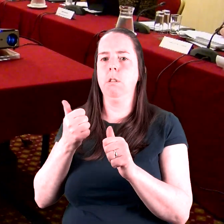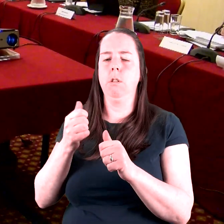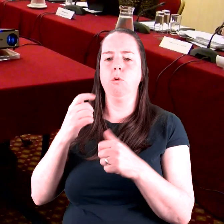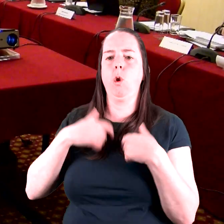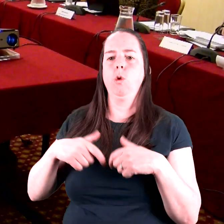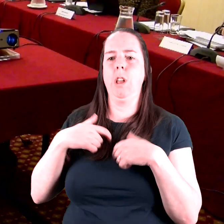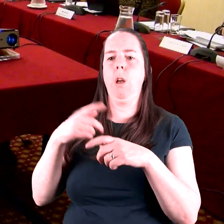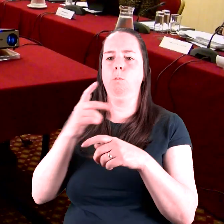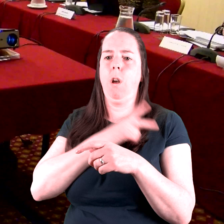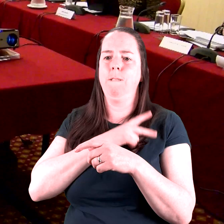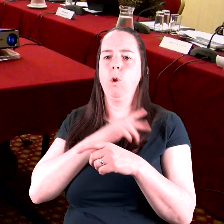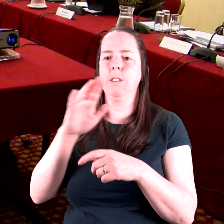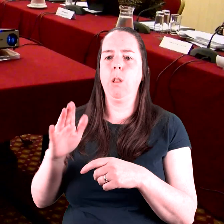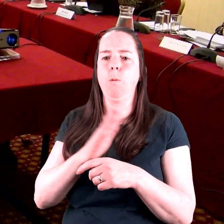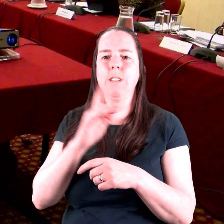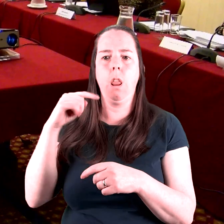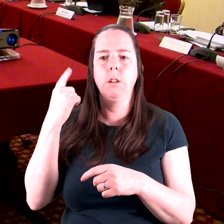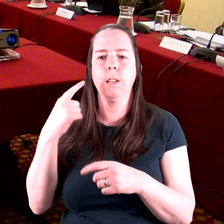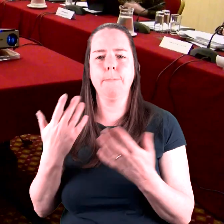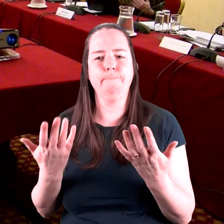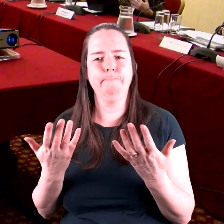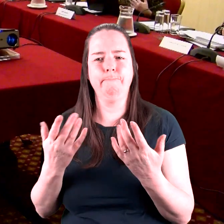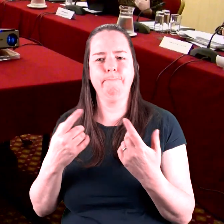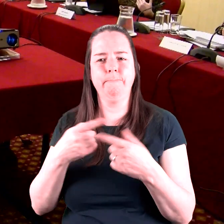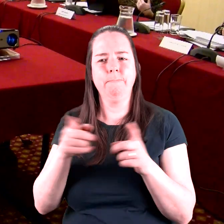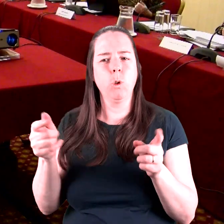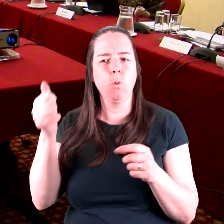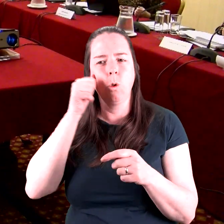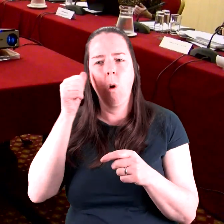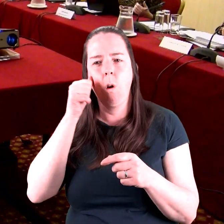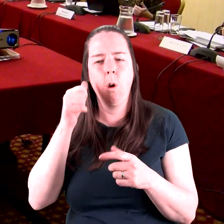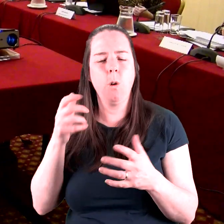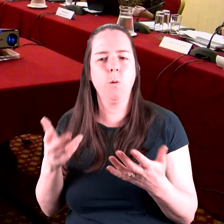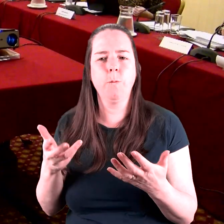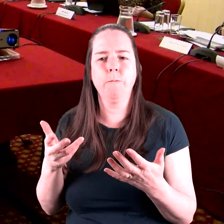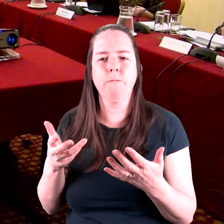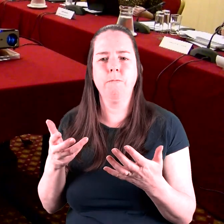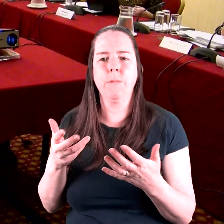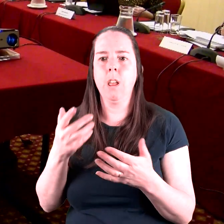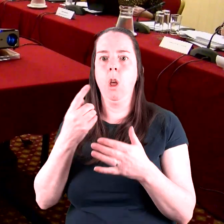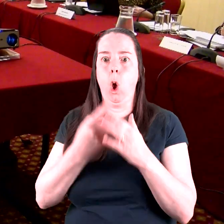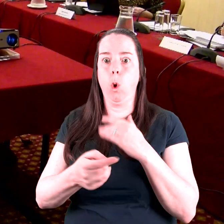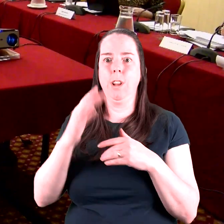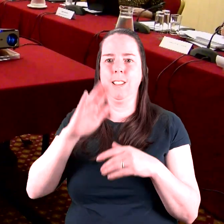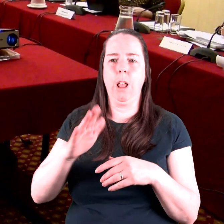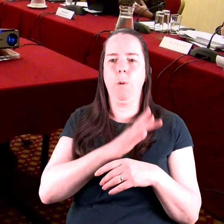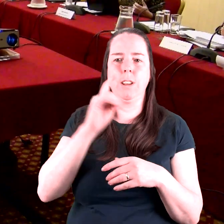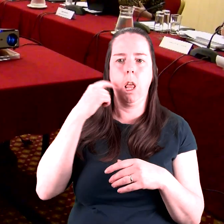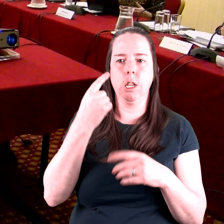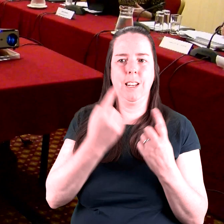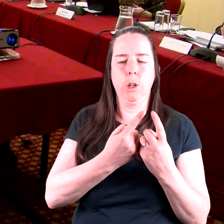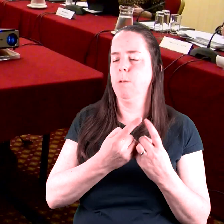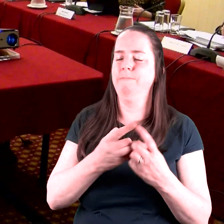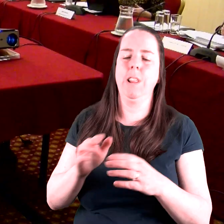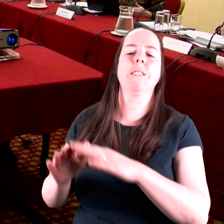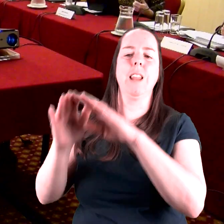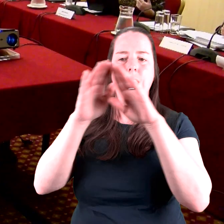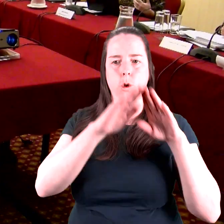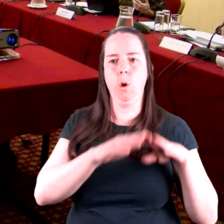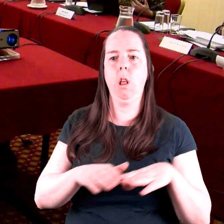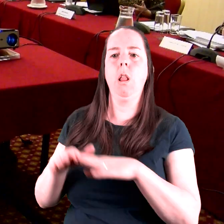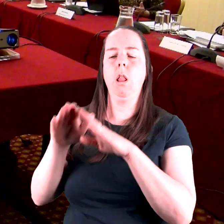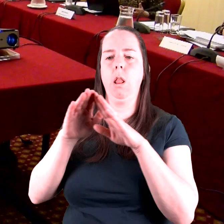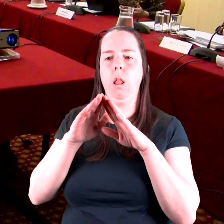care workforce in South West London. As we know, it's not just a South West London issue, it's also a